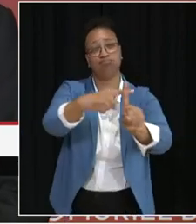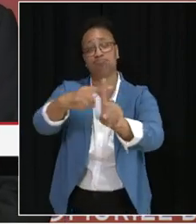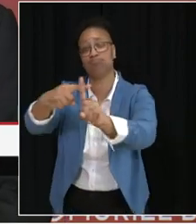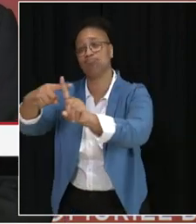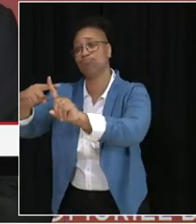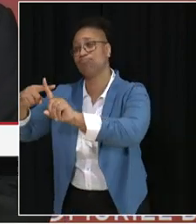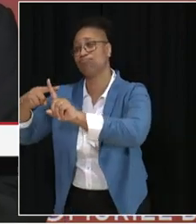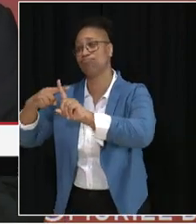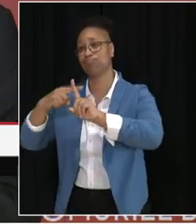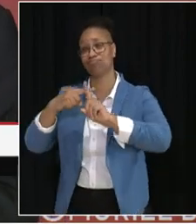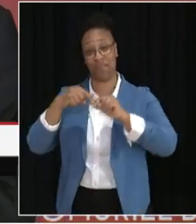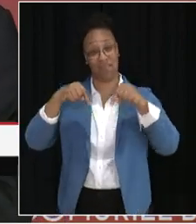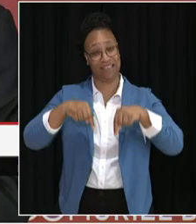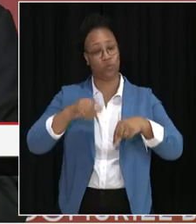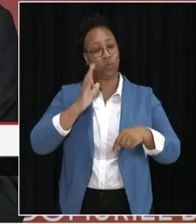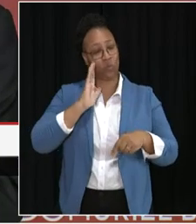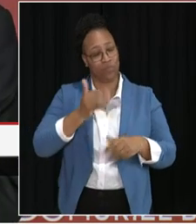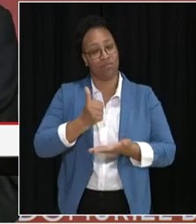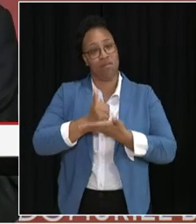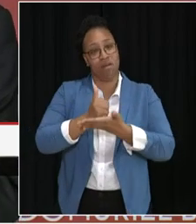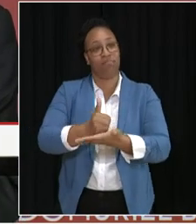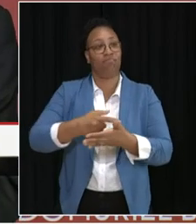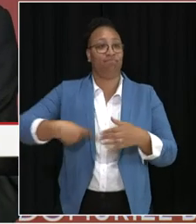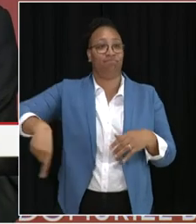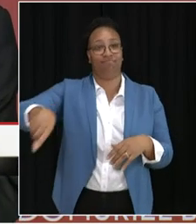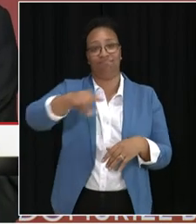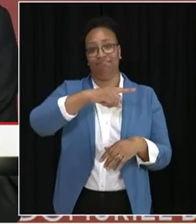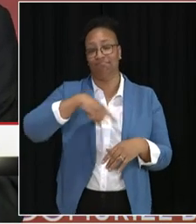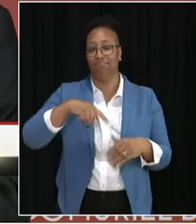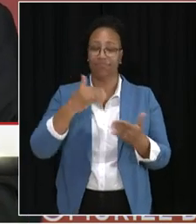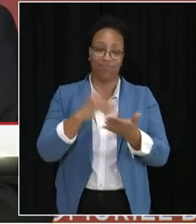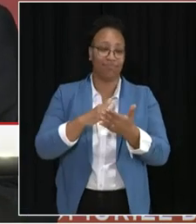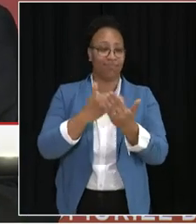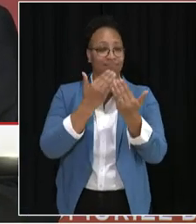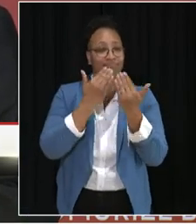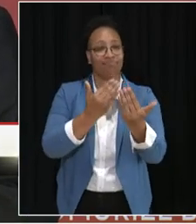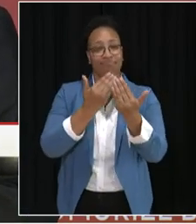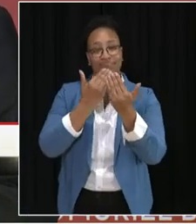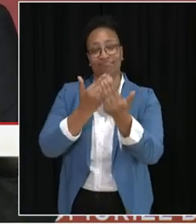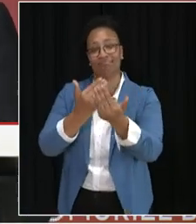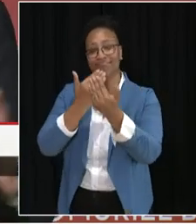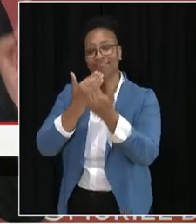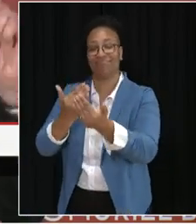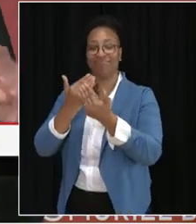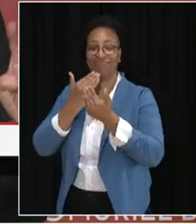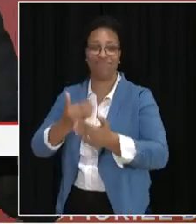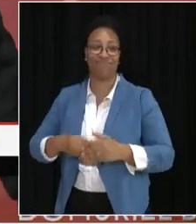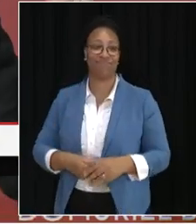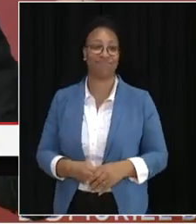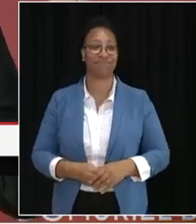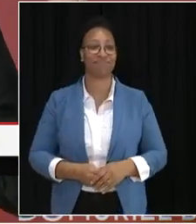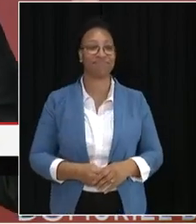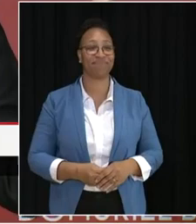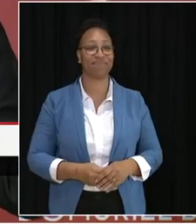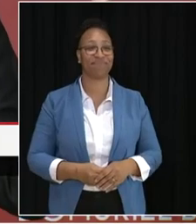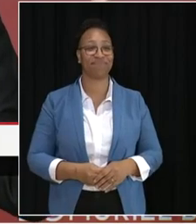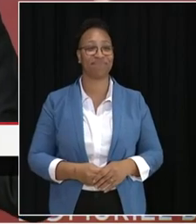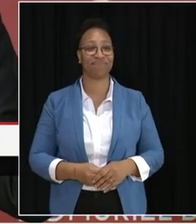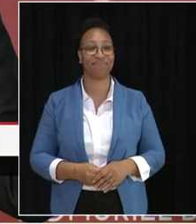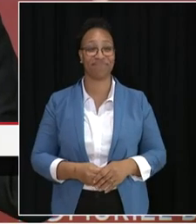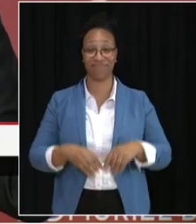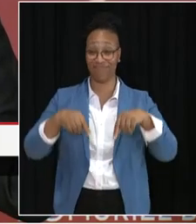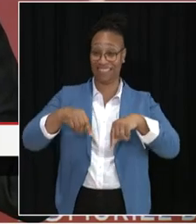And we would like, in the nation's capital, while all that